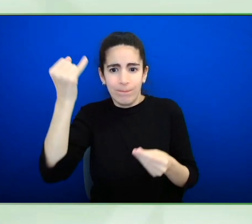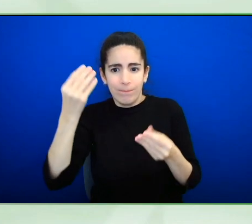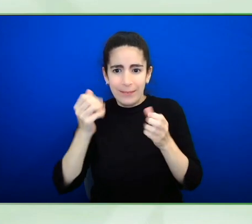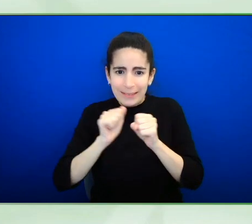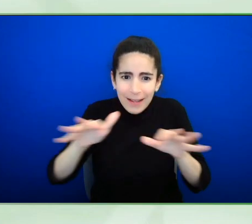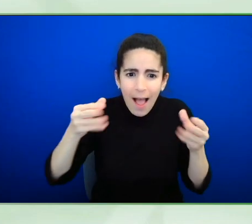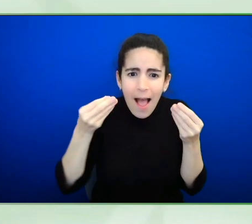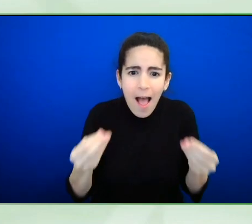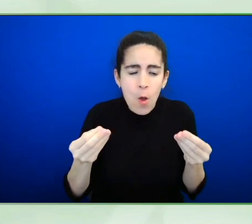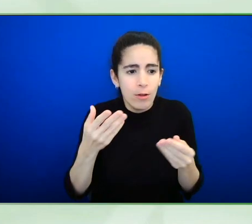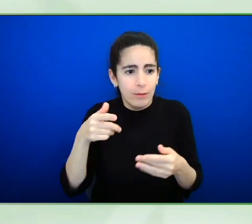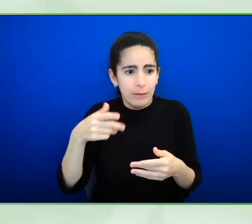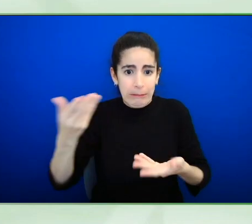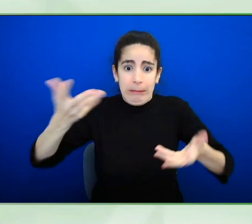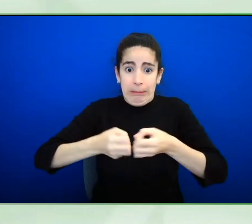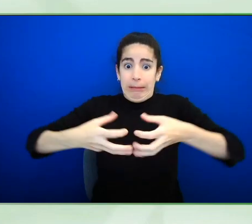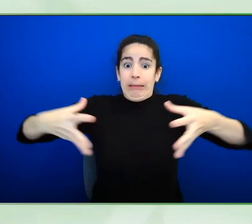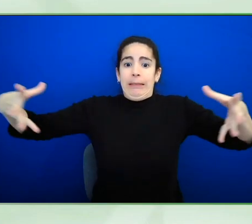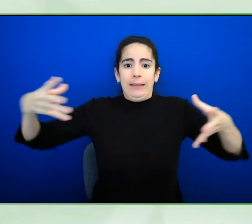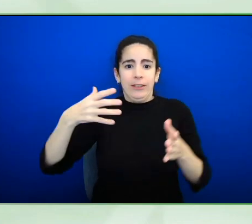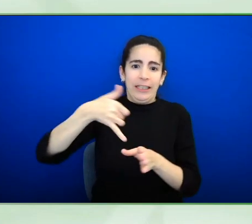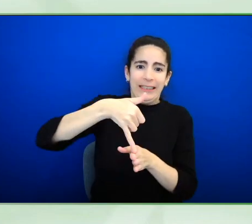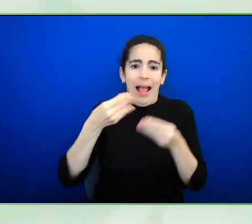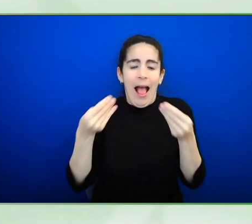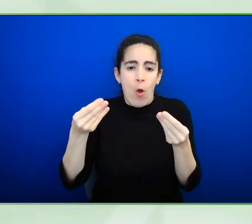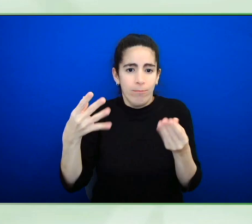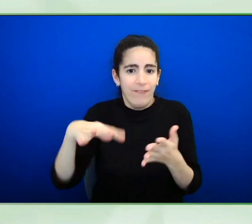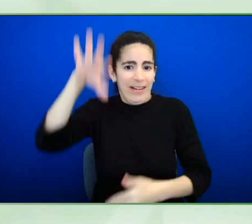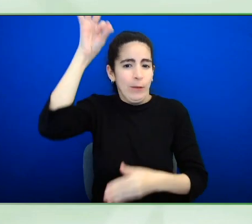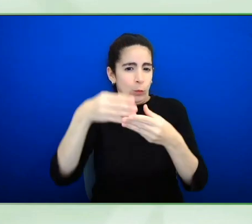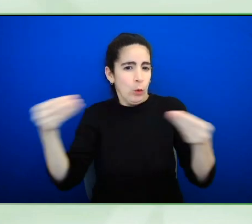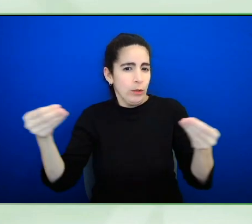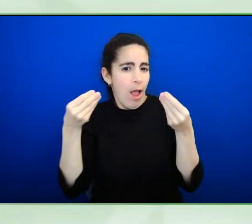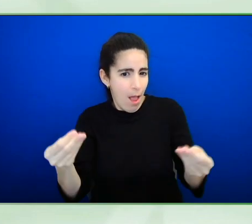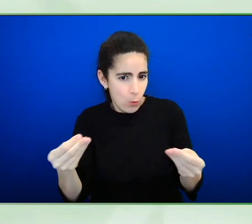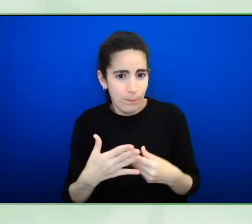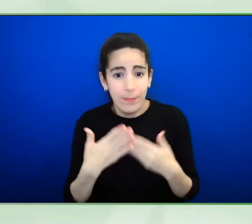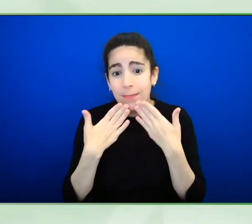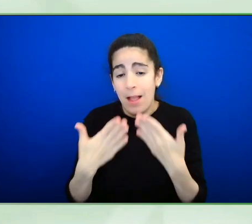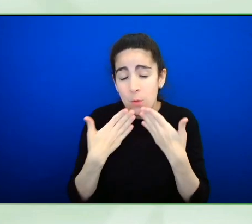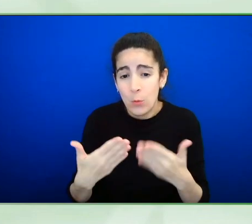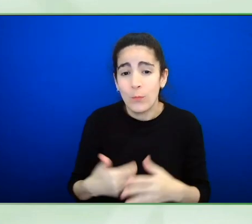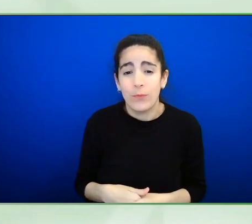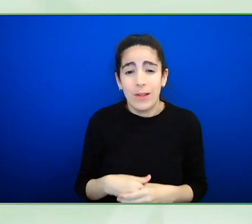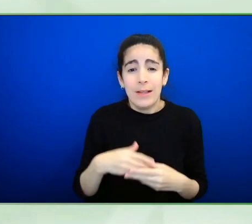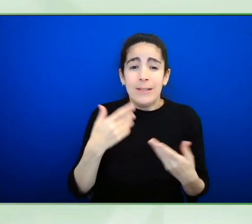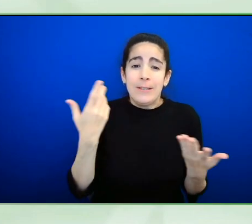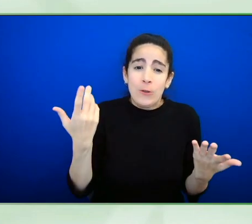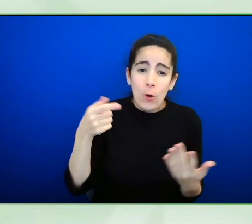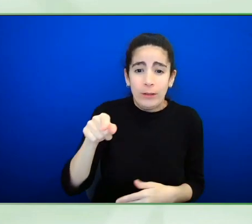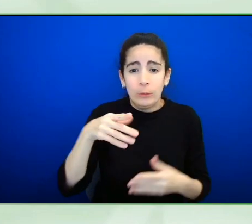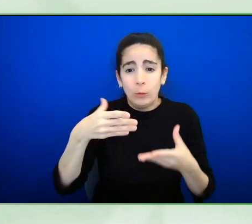Thank you very much. Solution must be in place before you start tackling the problem. In case